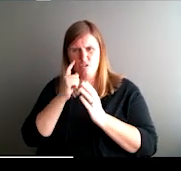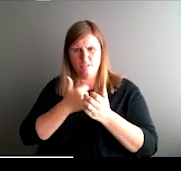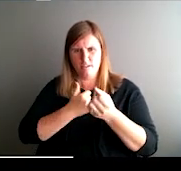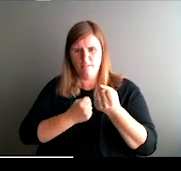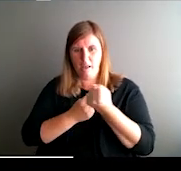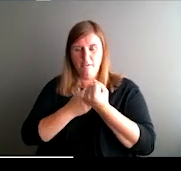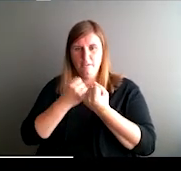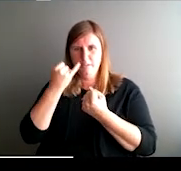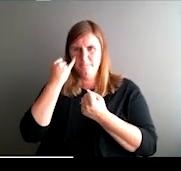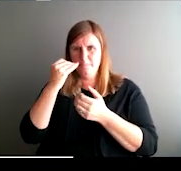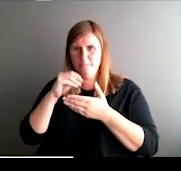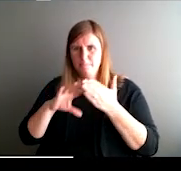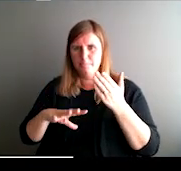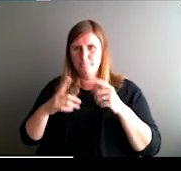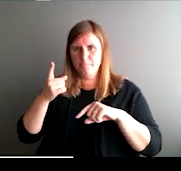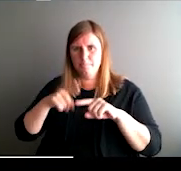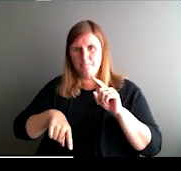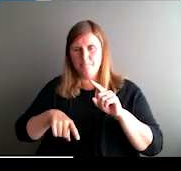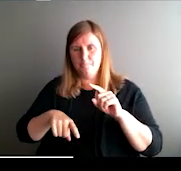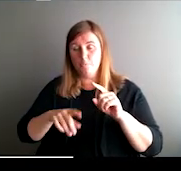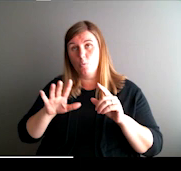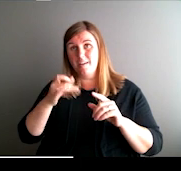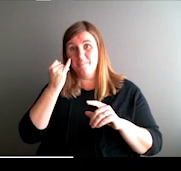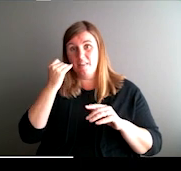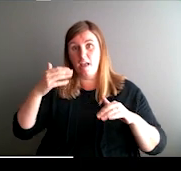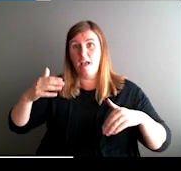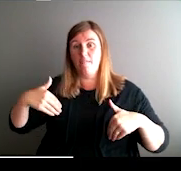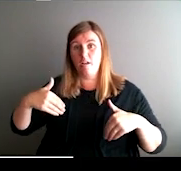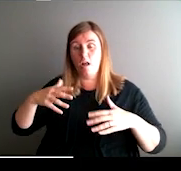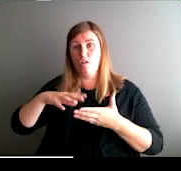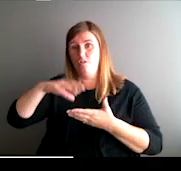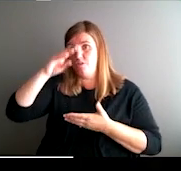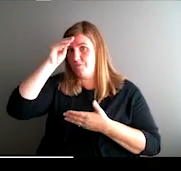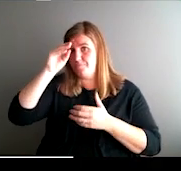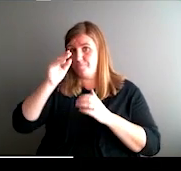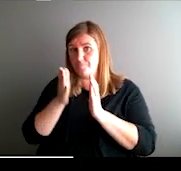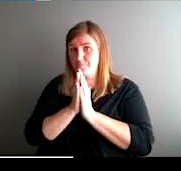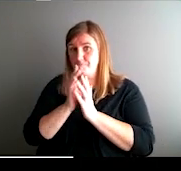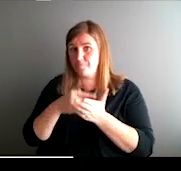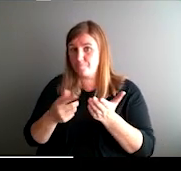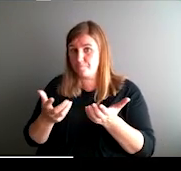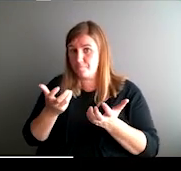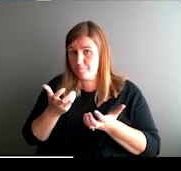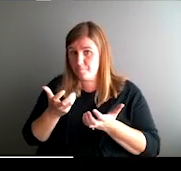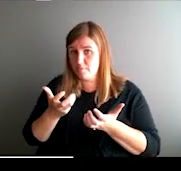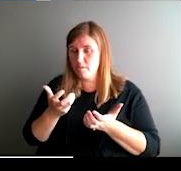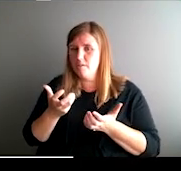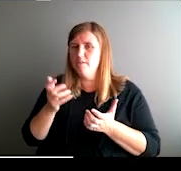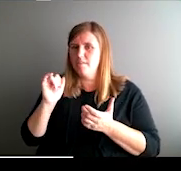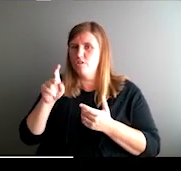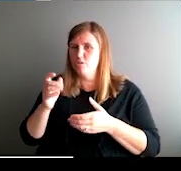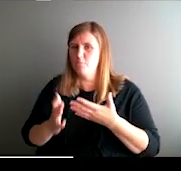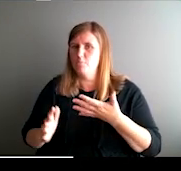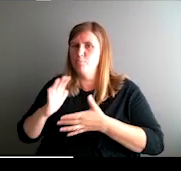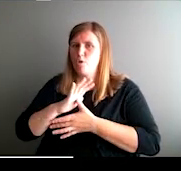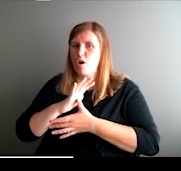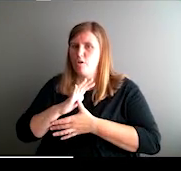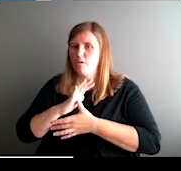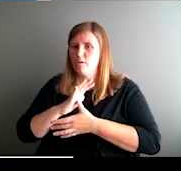if a student can't, or not that they can't, if they have not learned to ask for what they want yet, that should be a priority